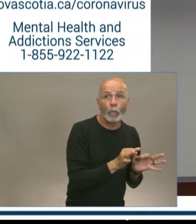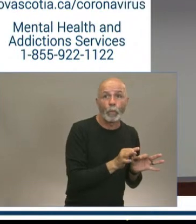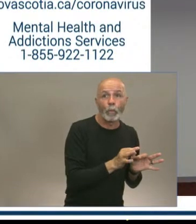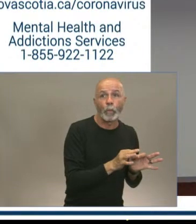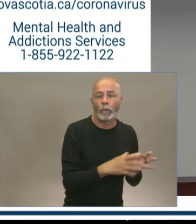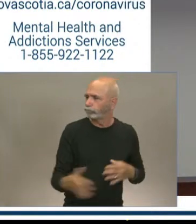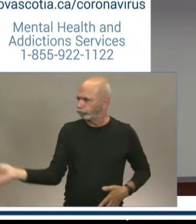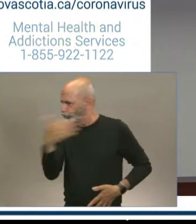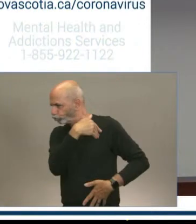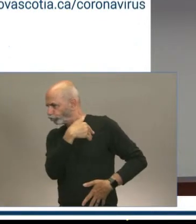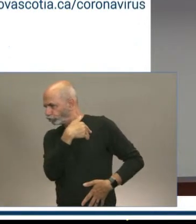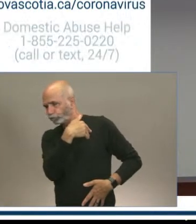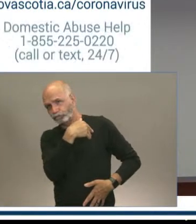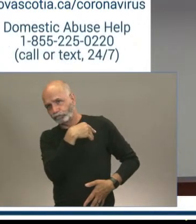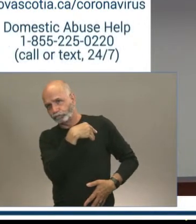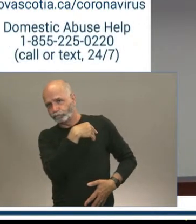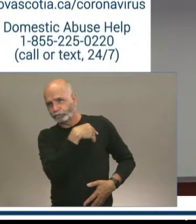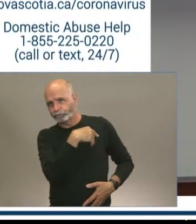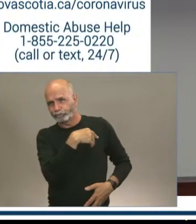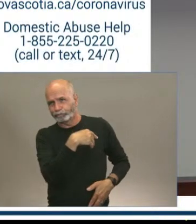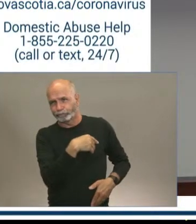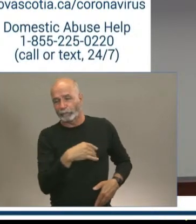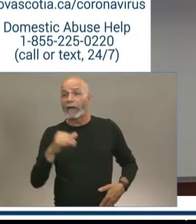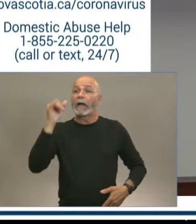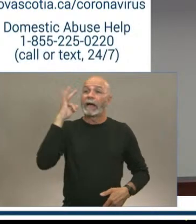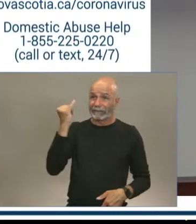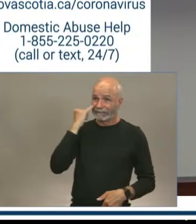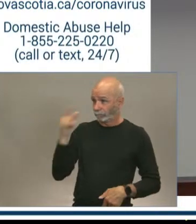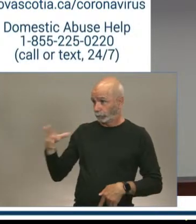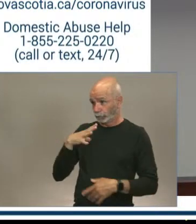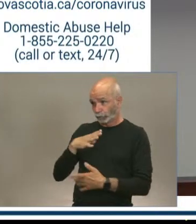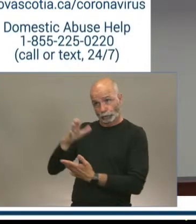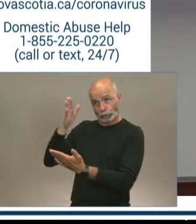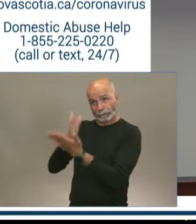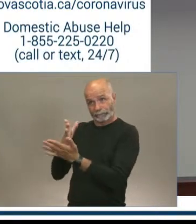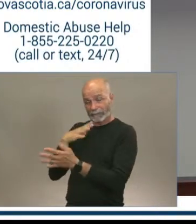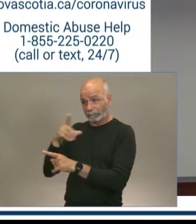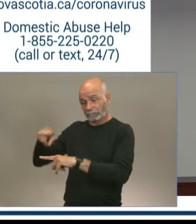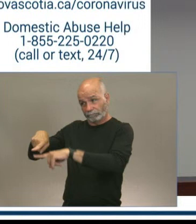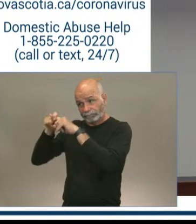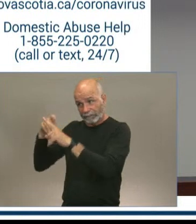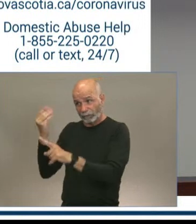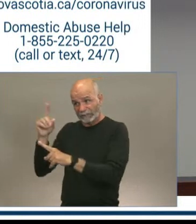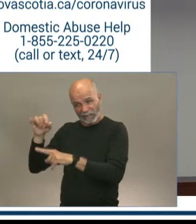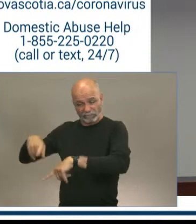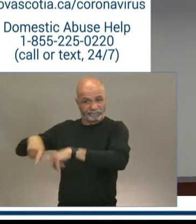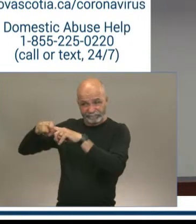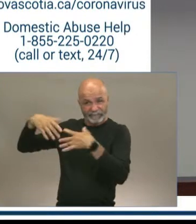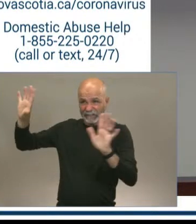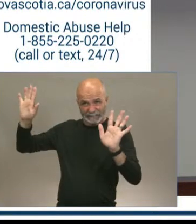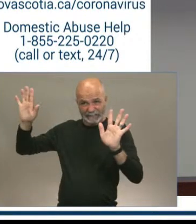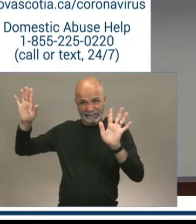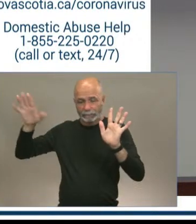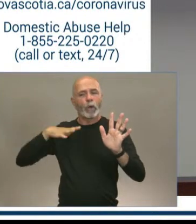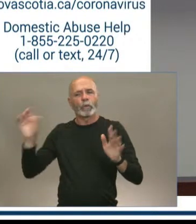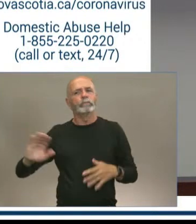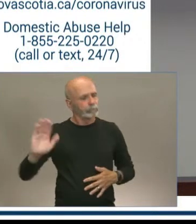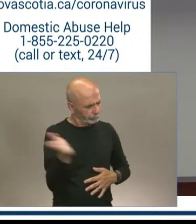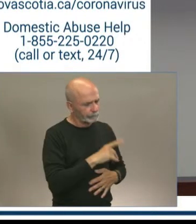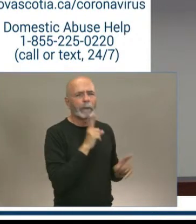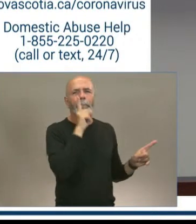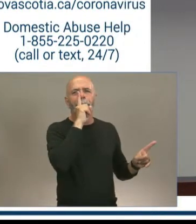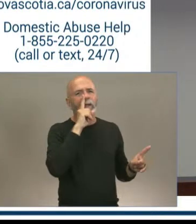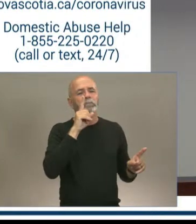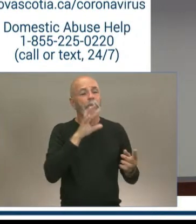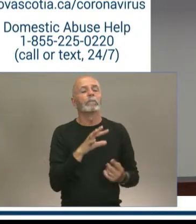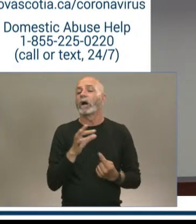essentially meant that if you wanted to stop isolation, you had to get a test. We've removed that and saying you don't have to quarantine, but we're still saying it's a good idea